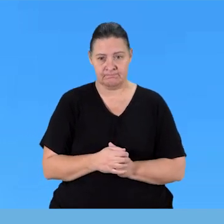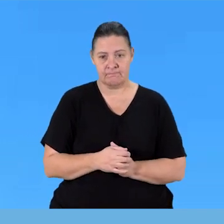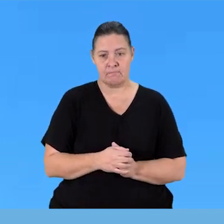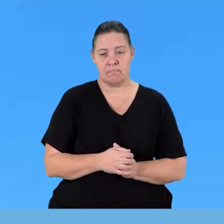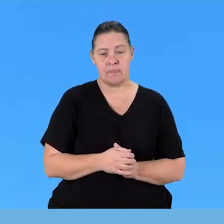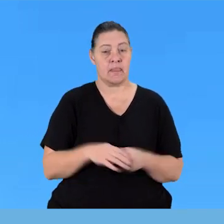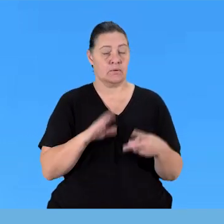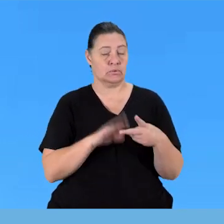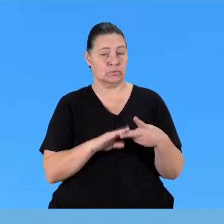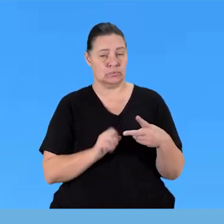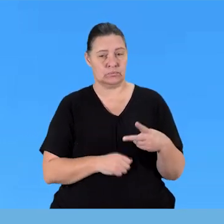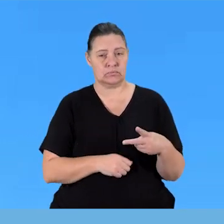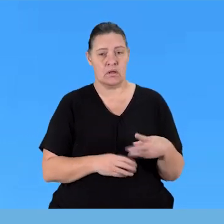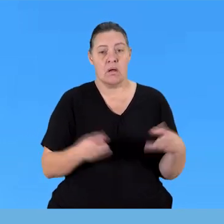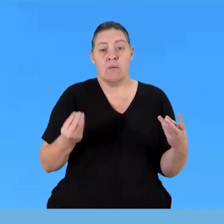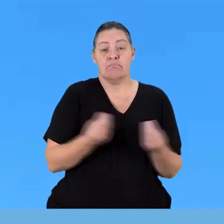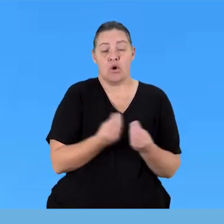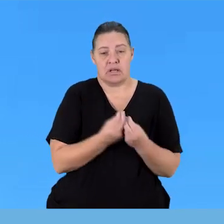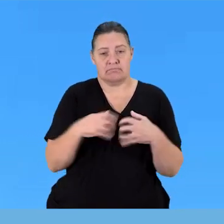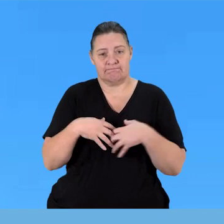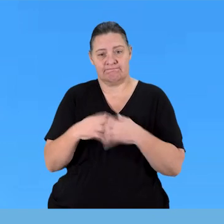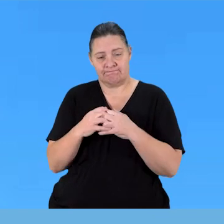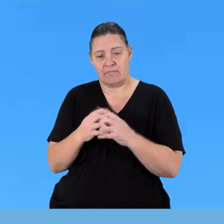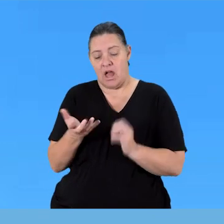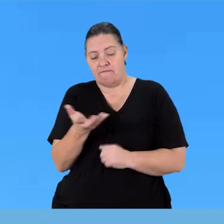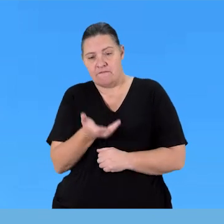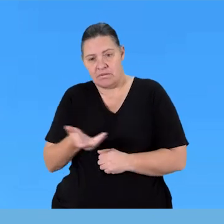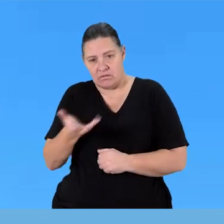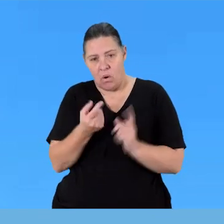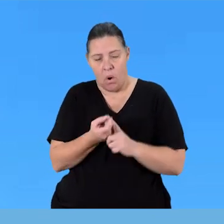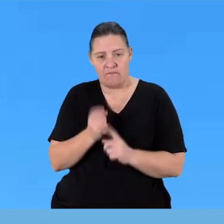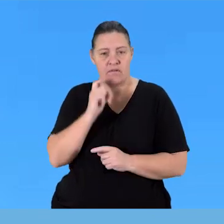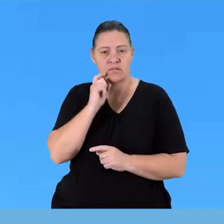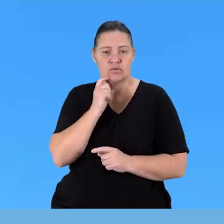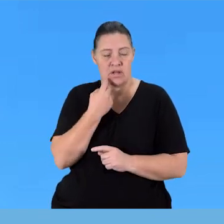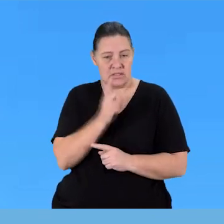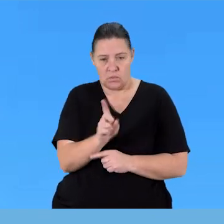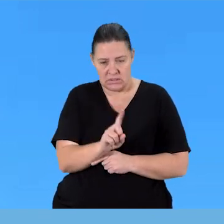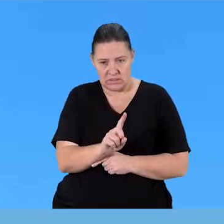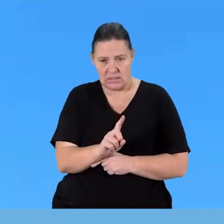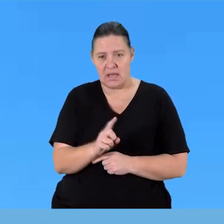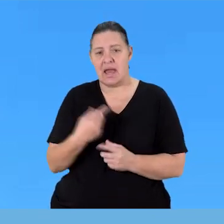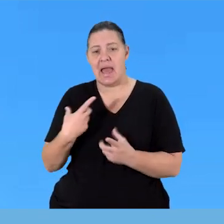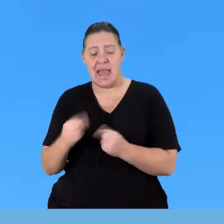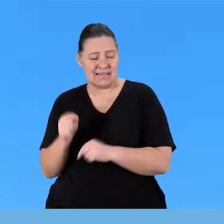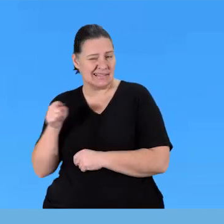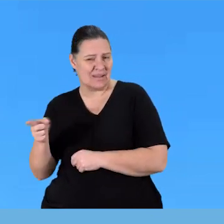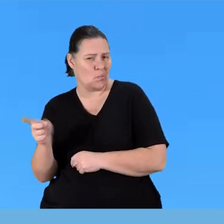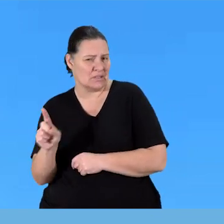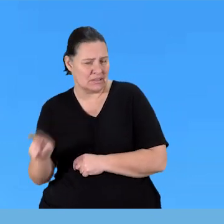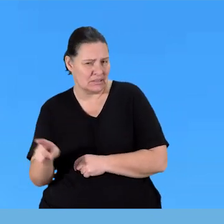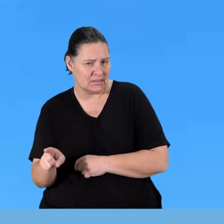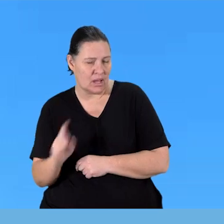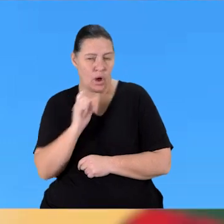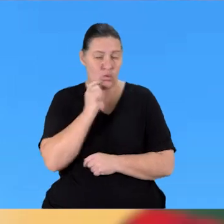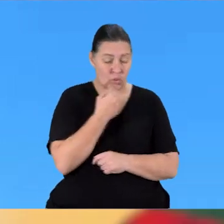Number two, the products formed in the fermentation process of glucose are N something. We know that when glucose